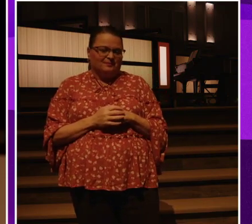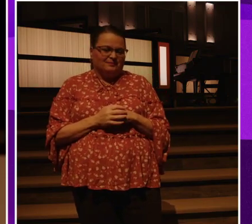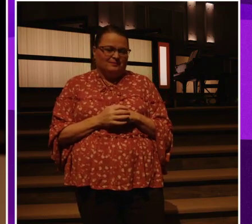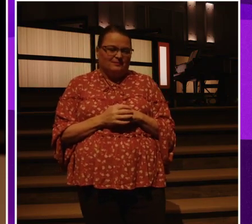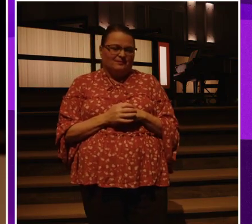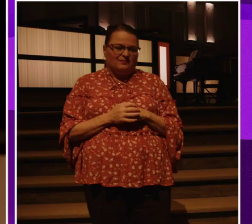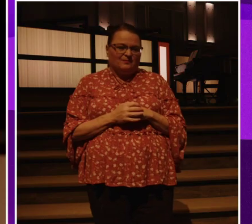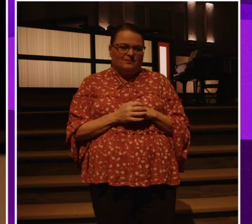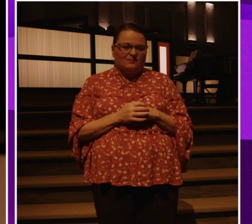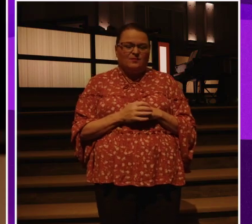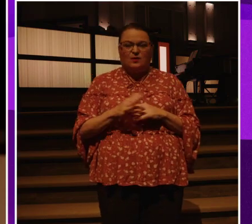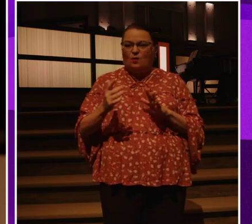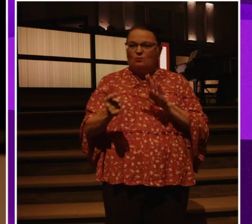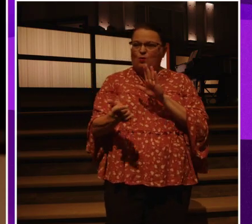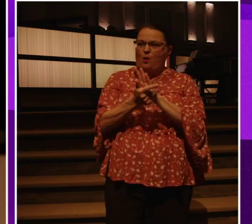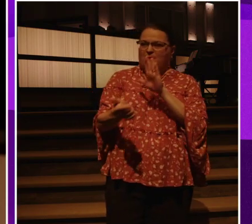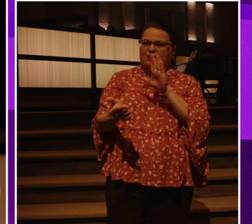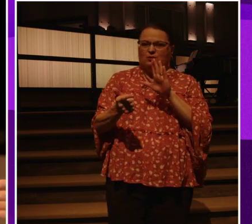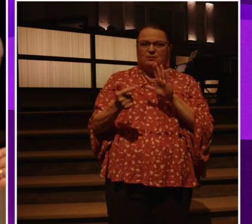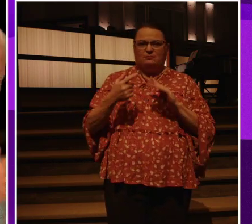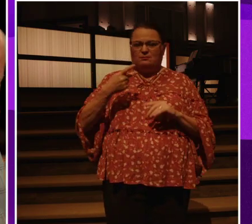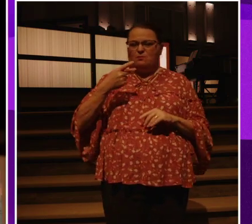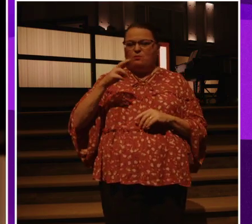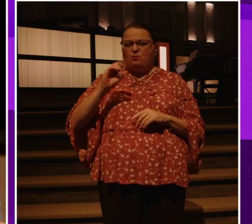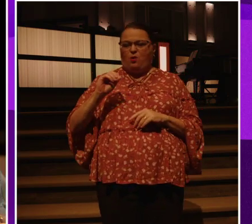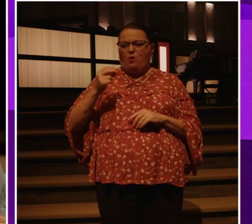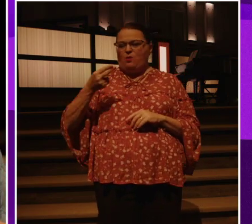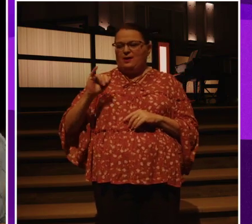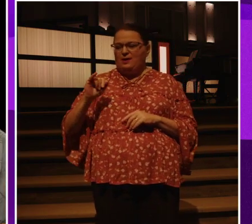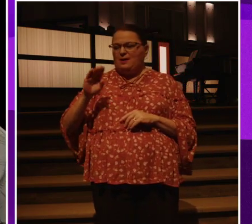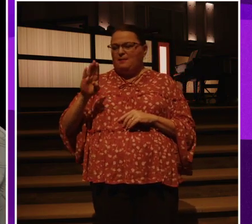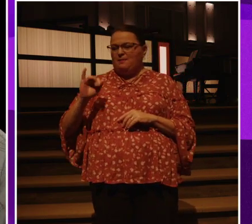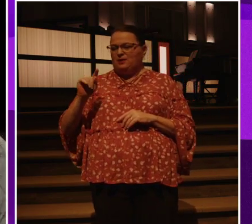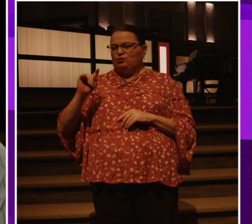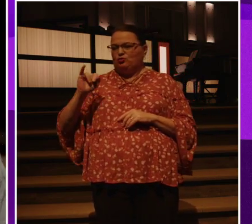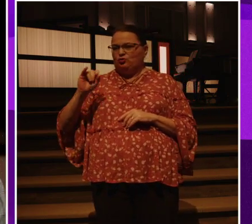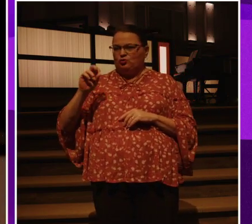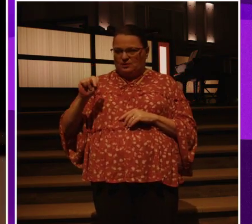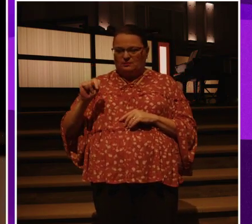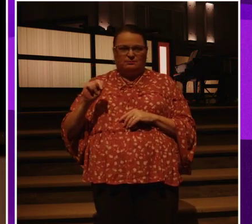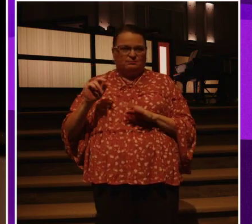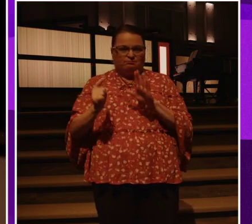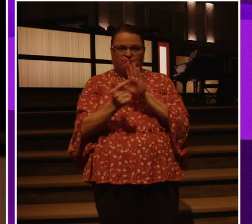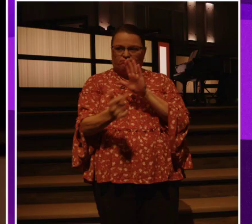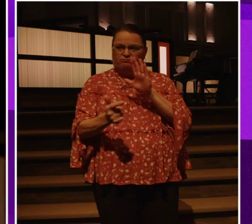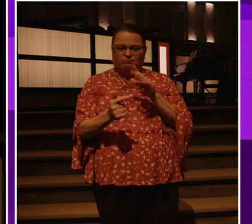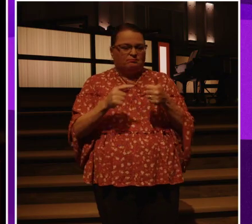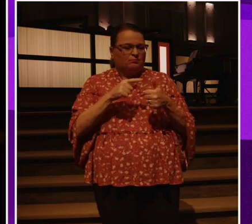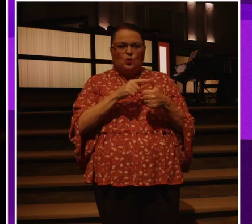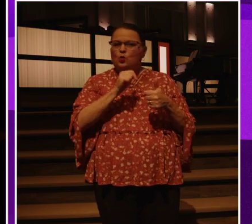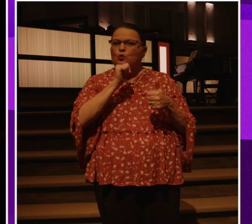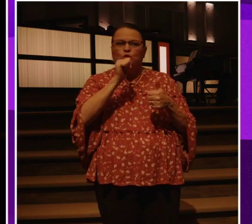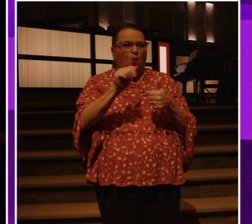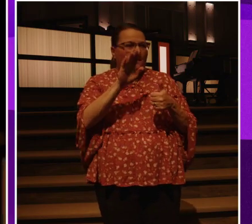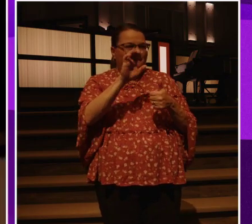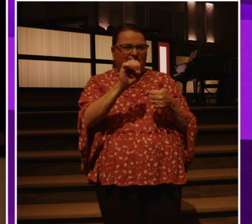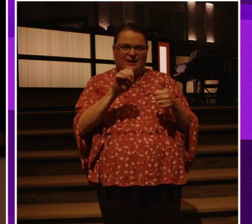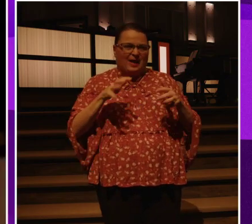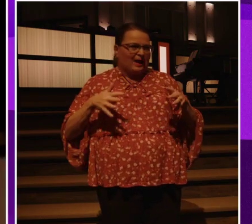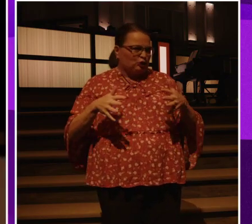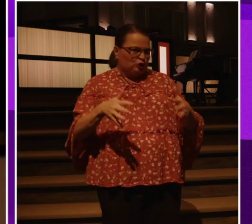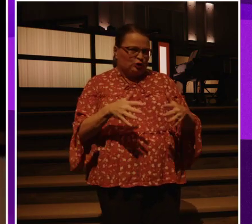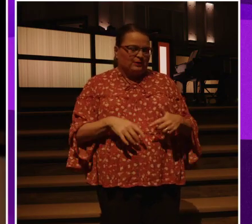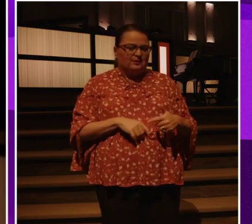A prohibition. Whatever you do, don't be anxious. Then he addresses